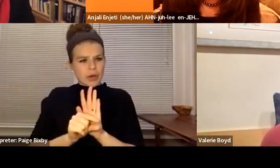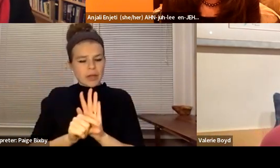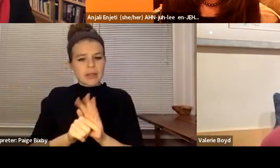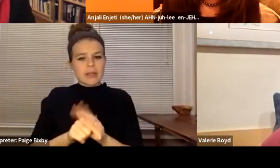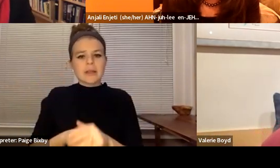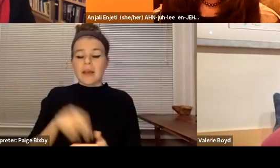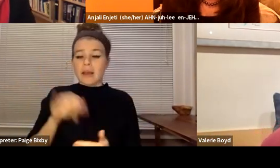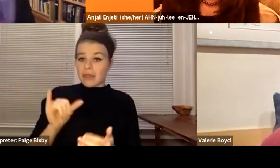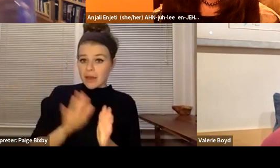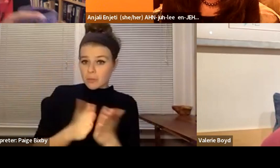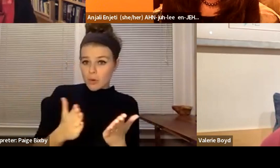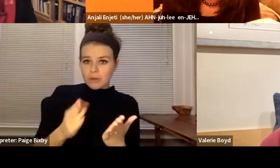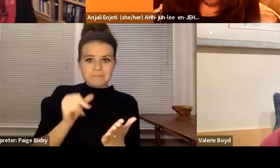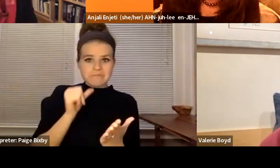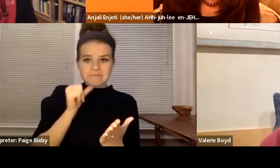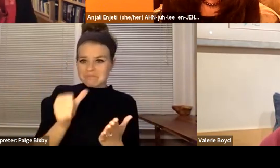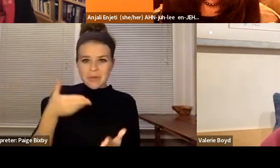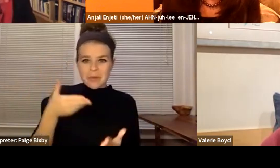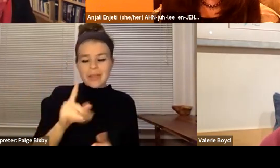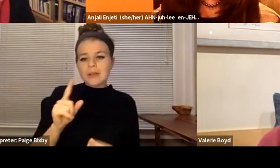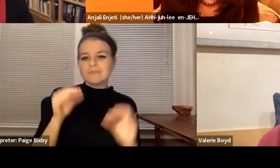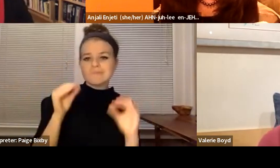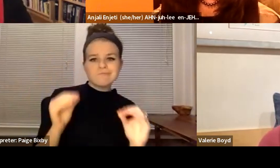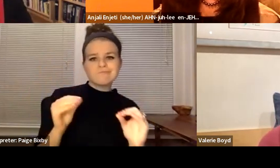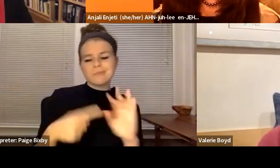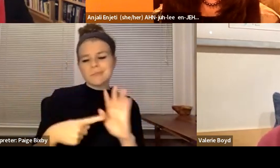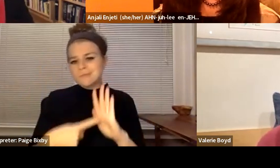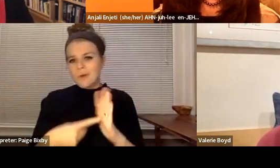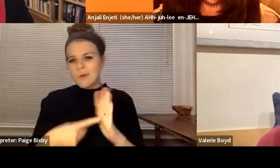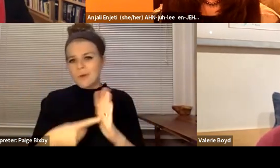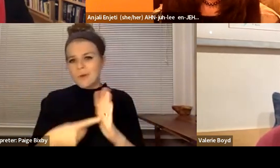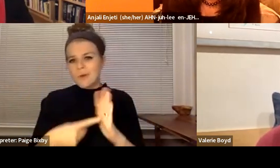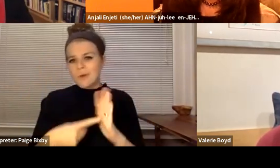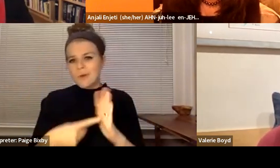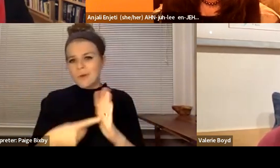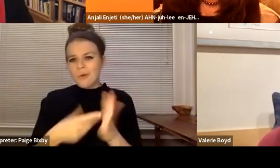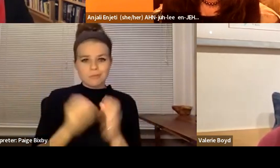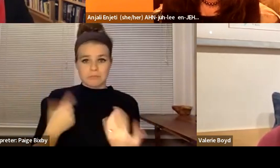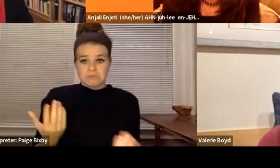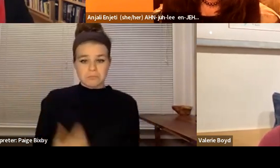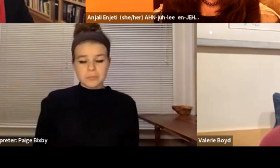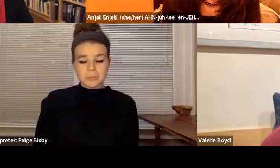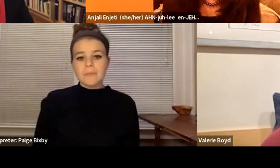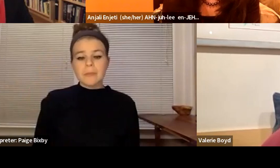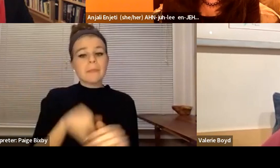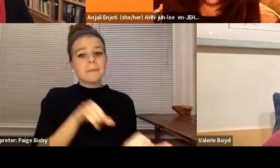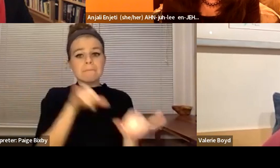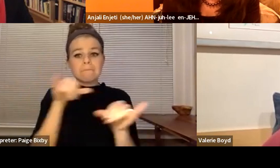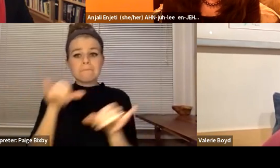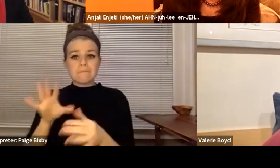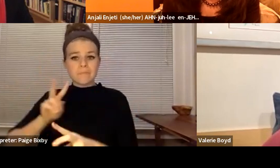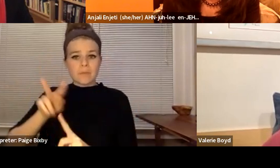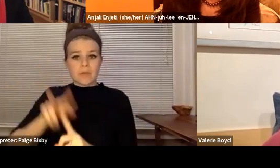this novel didn't exist to teach or show or prove anything to me. The same can be said for my first time reading Zora